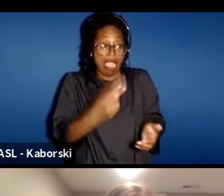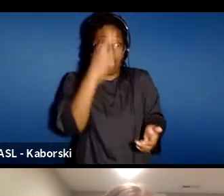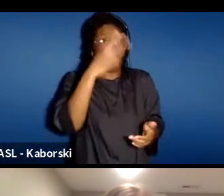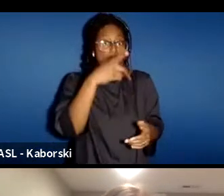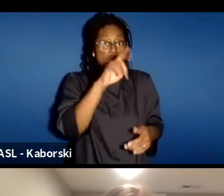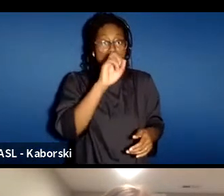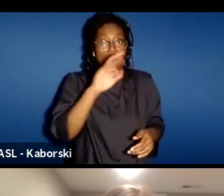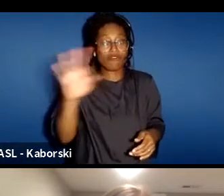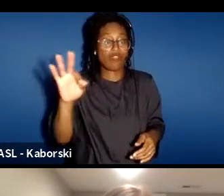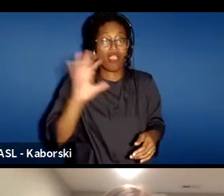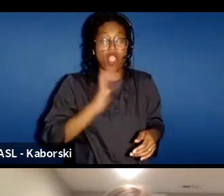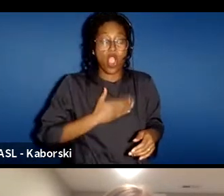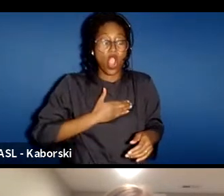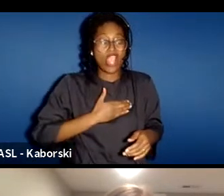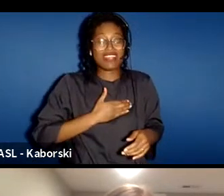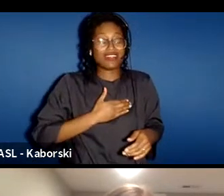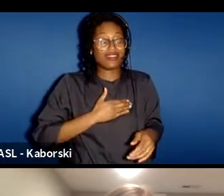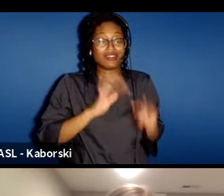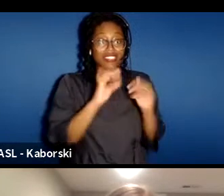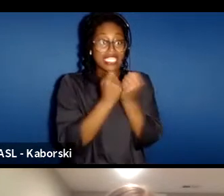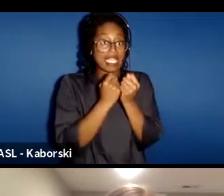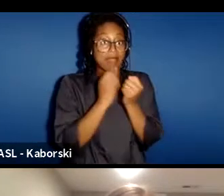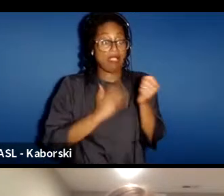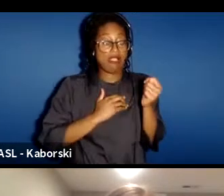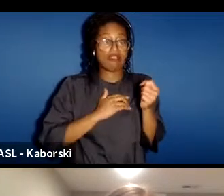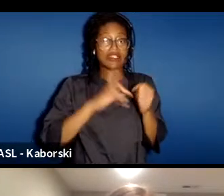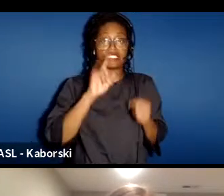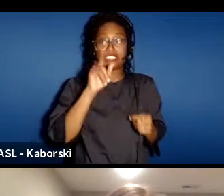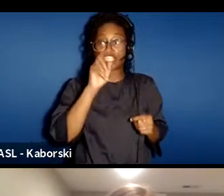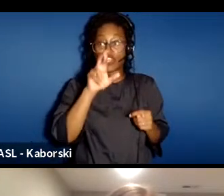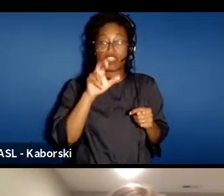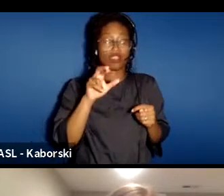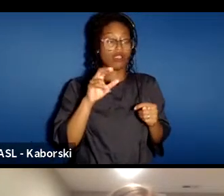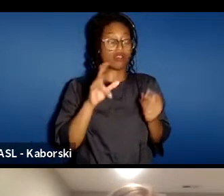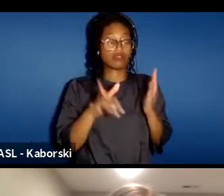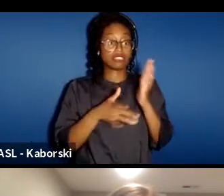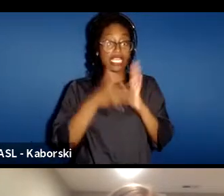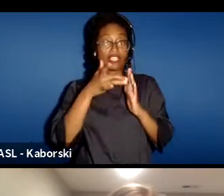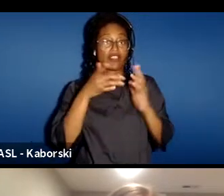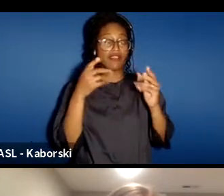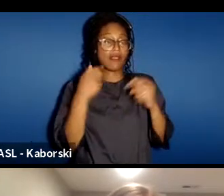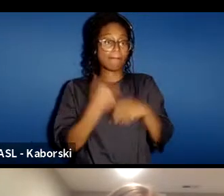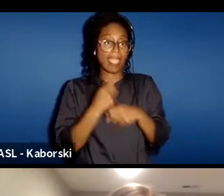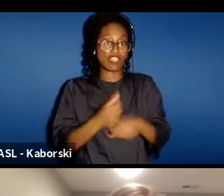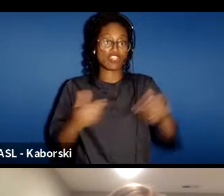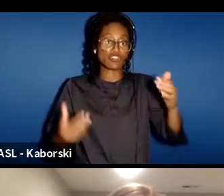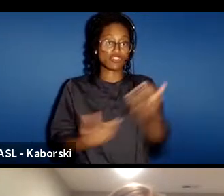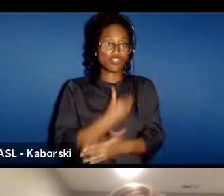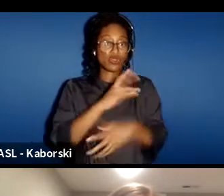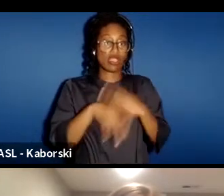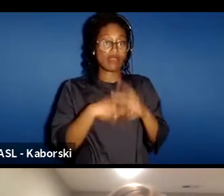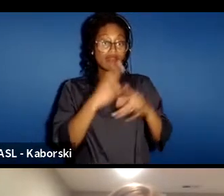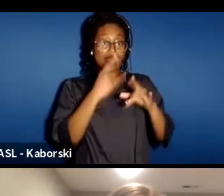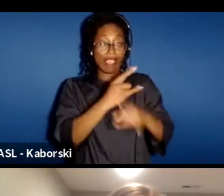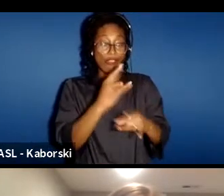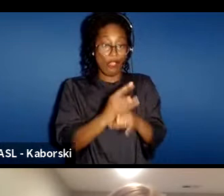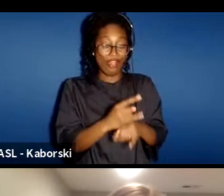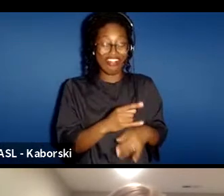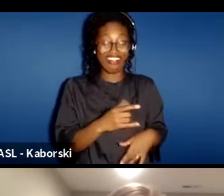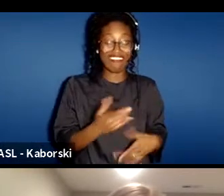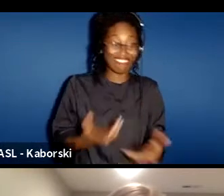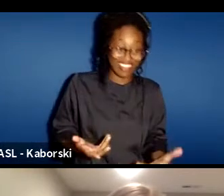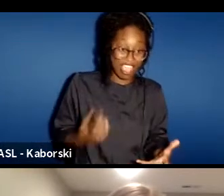distillers just outdid themselves in figuring out technically how to make a completely new class of alcoholic spirit.